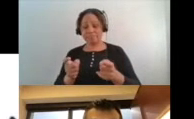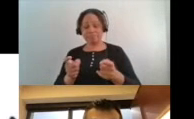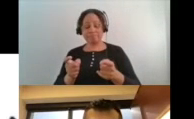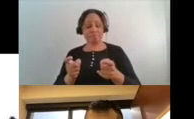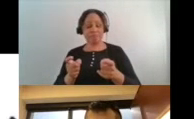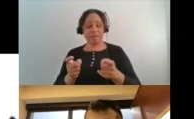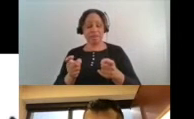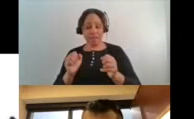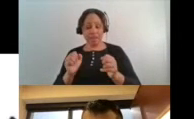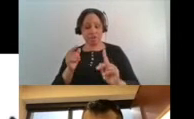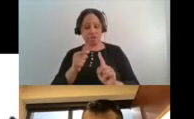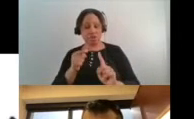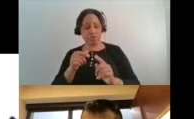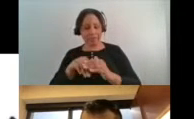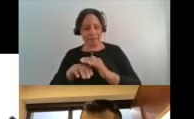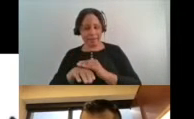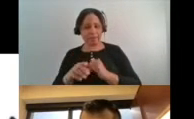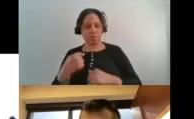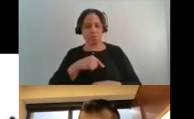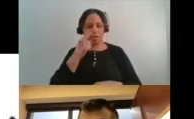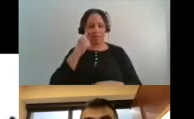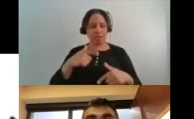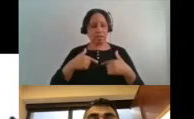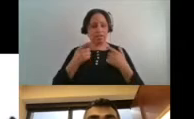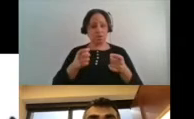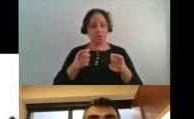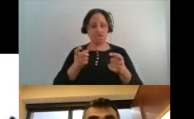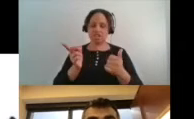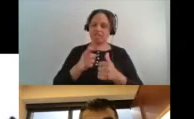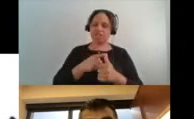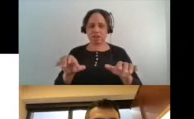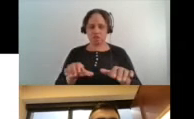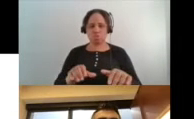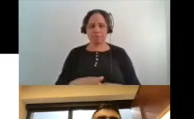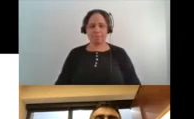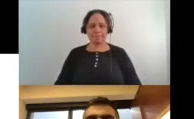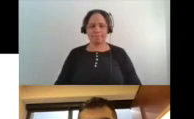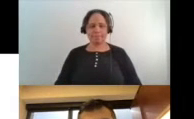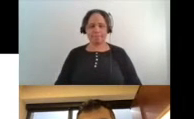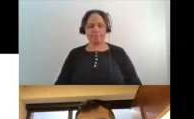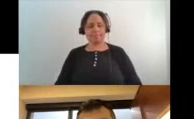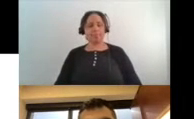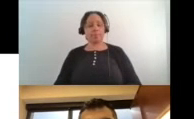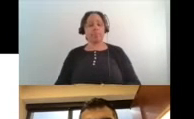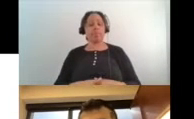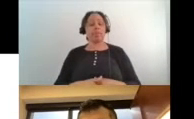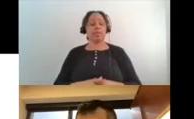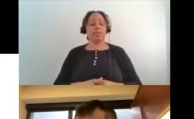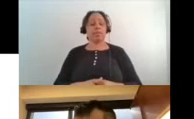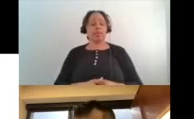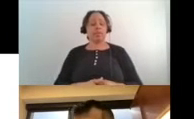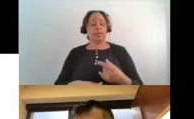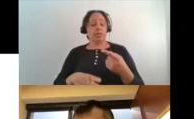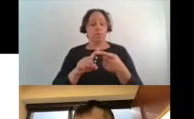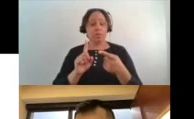we think living donation is always in our mind first option if we can do it. A couple about transplant facts. So one of the things that